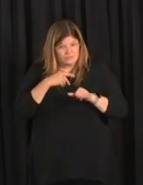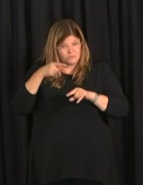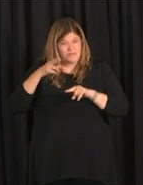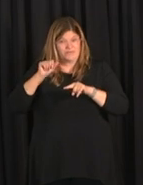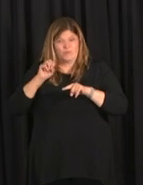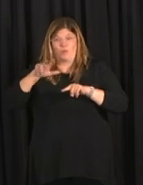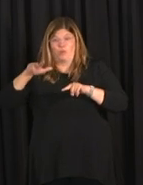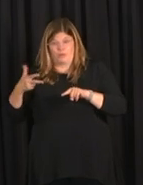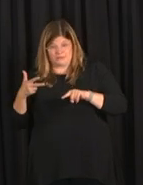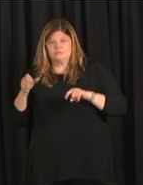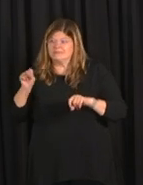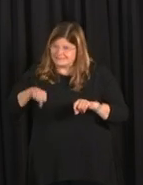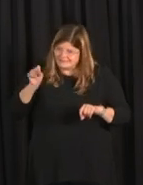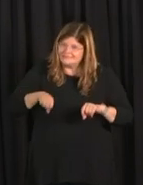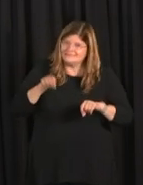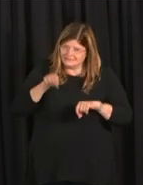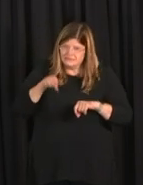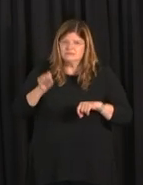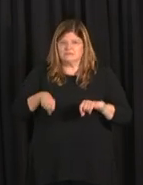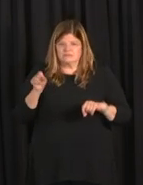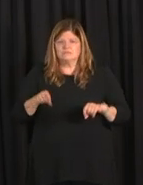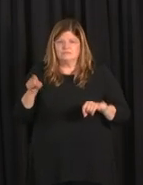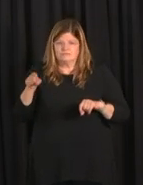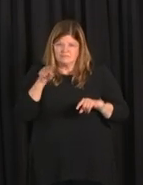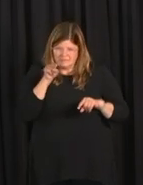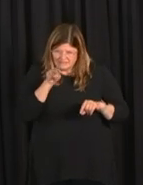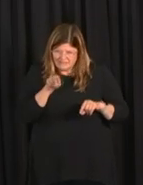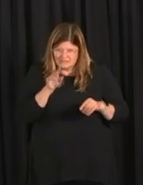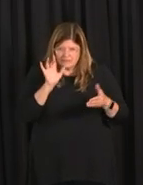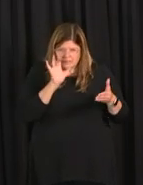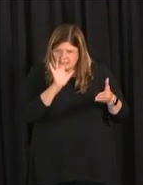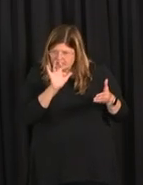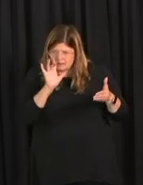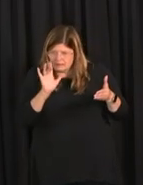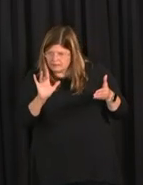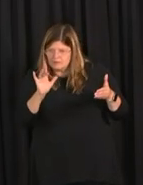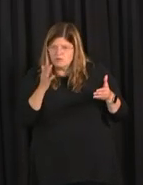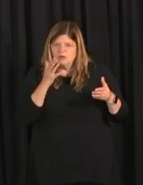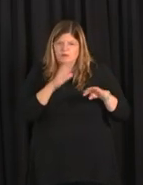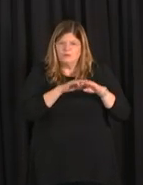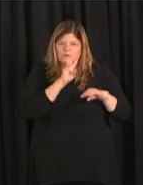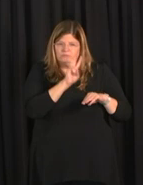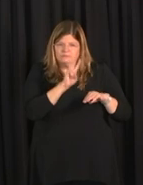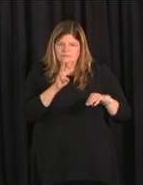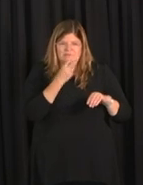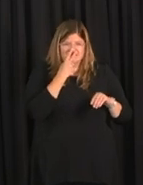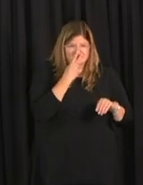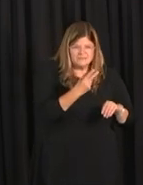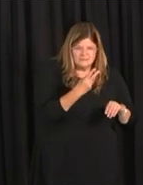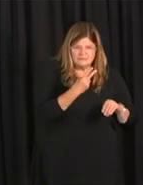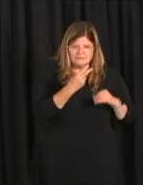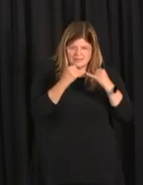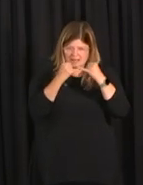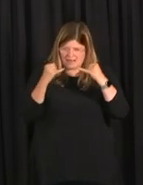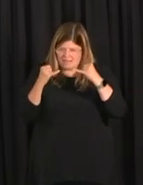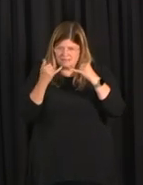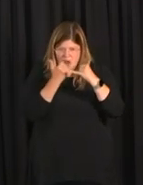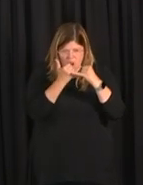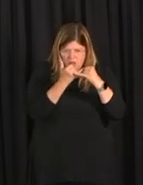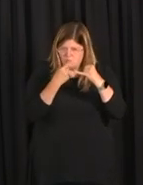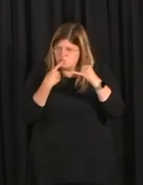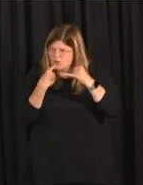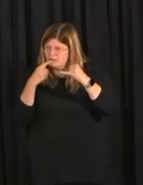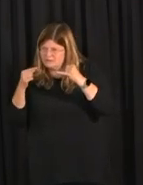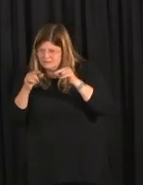for this one indicator. That's correct. Is that And, fair? and you'll Okay. be able to click on the website and be able to see the trend line for each one